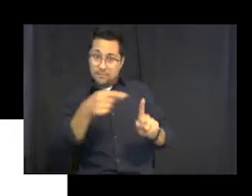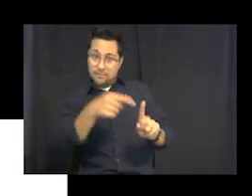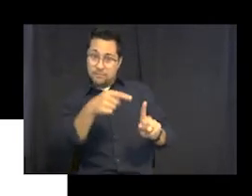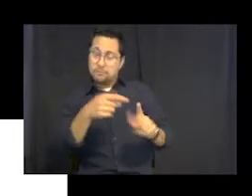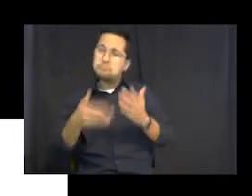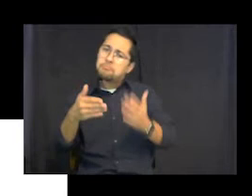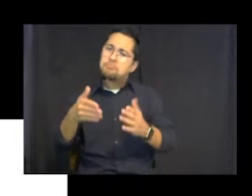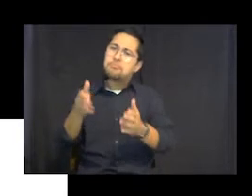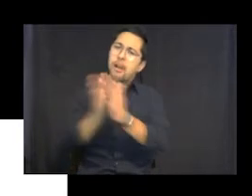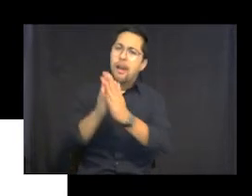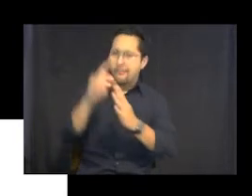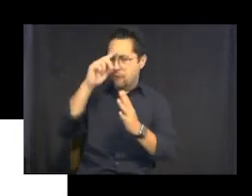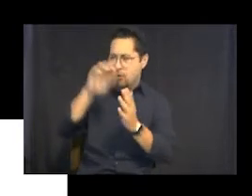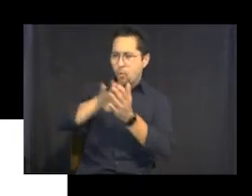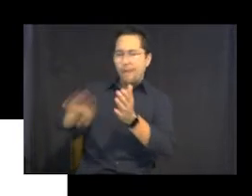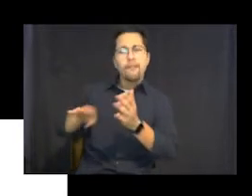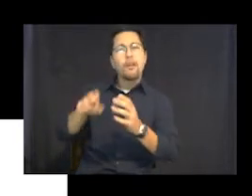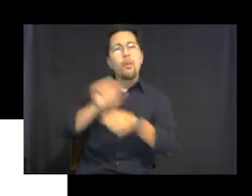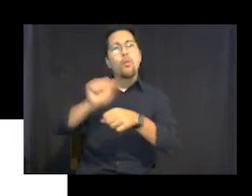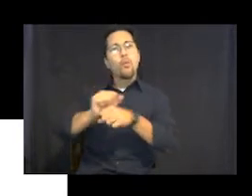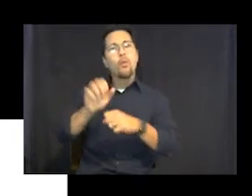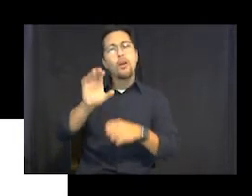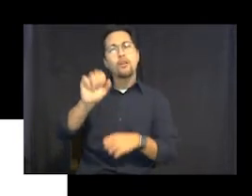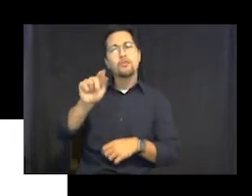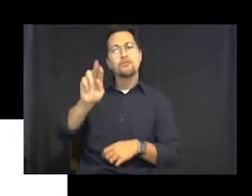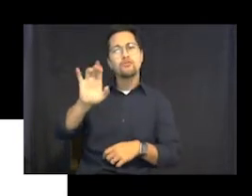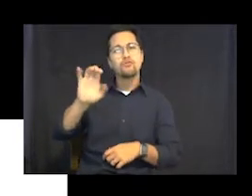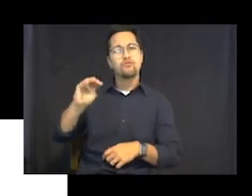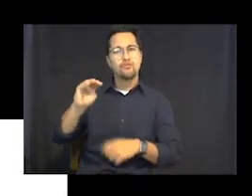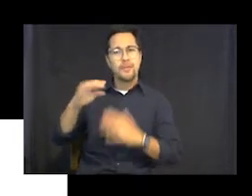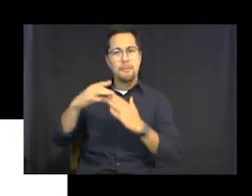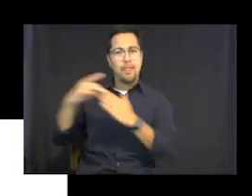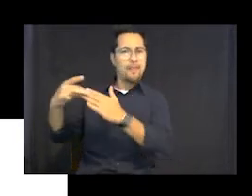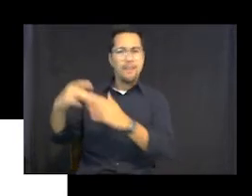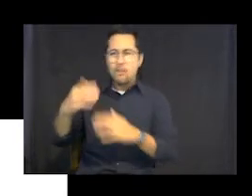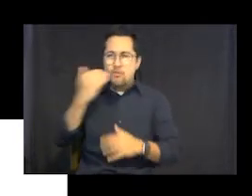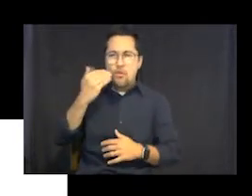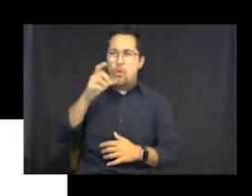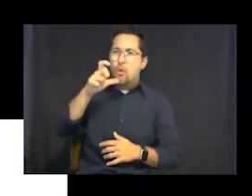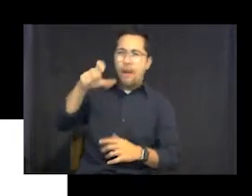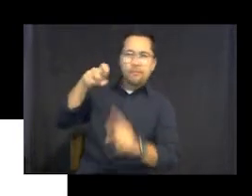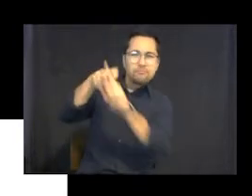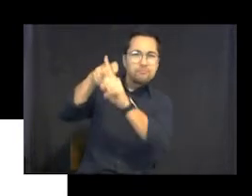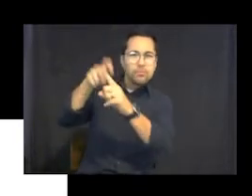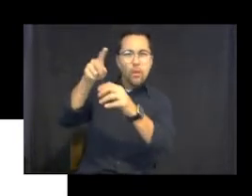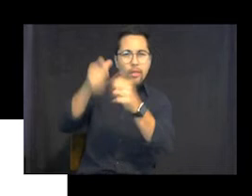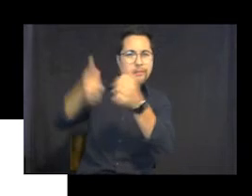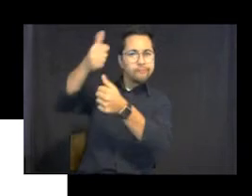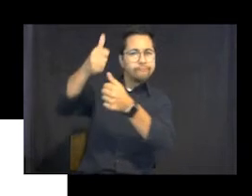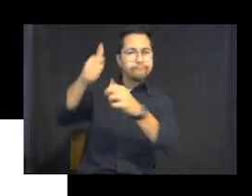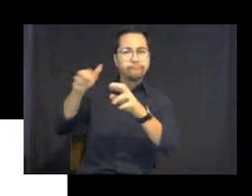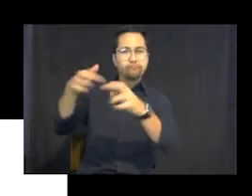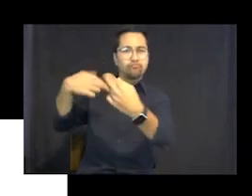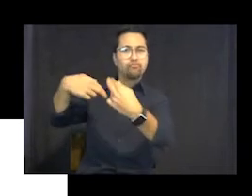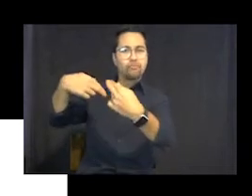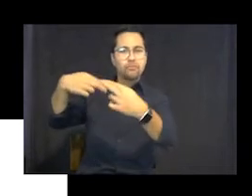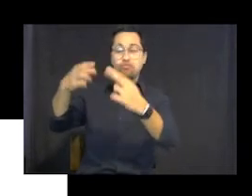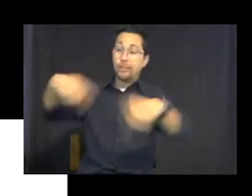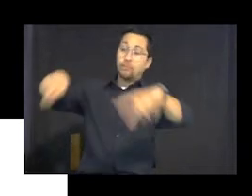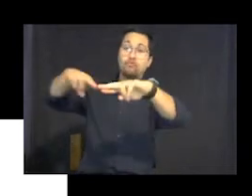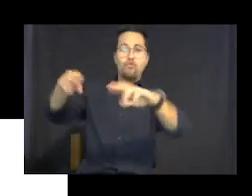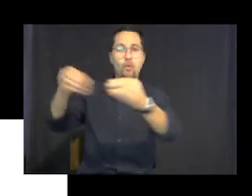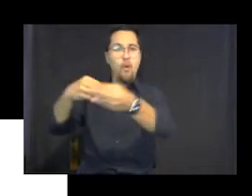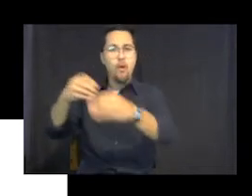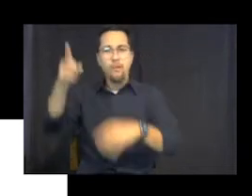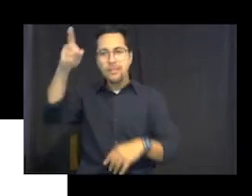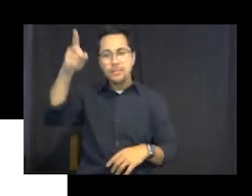want to ask for the waiver workstream lead. Know who you need to talk to at the regional office. If you're not sure who you